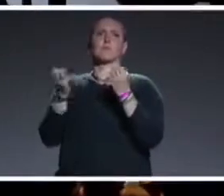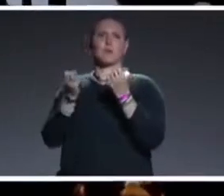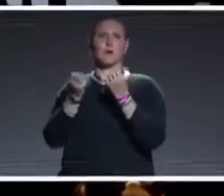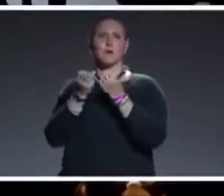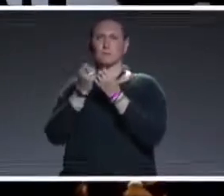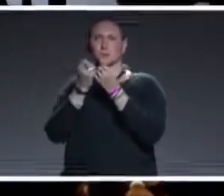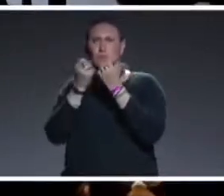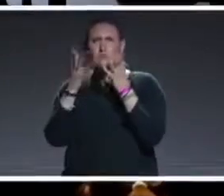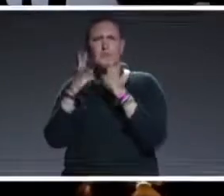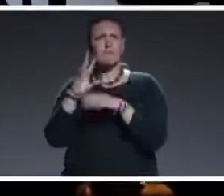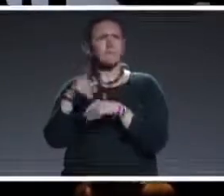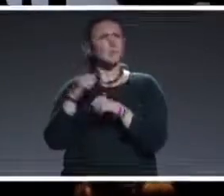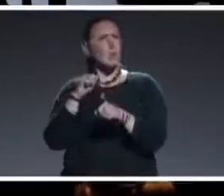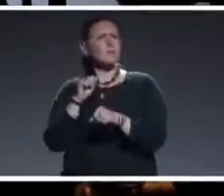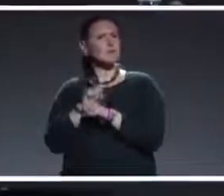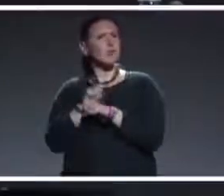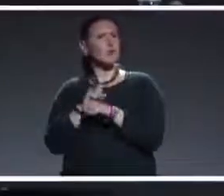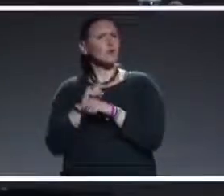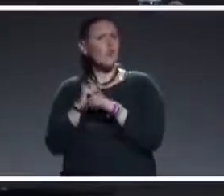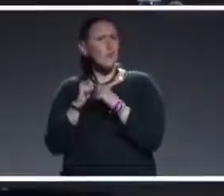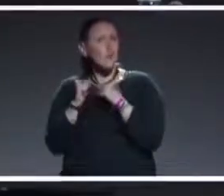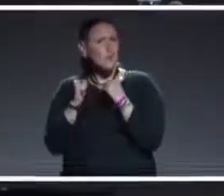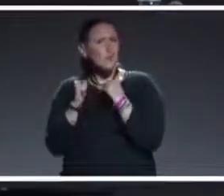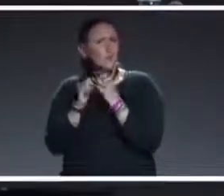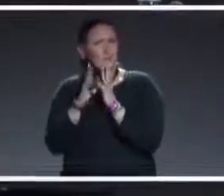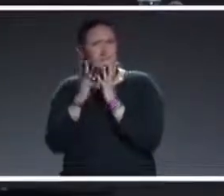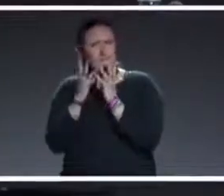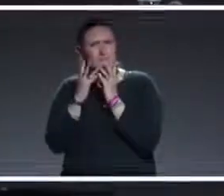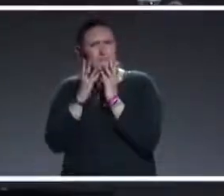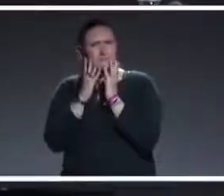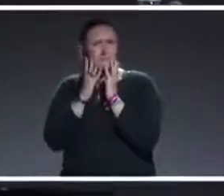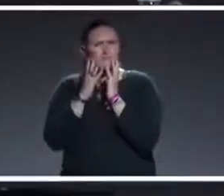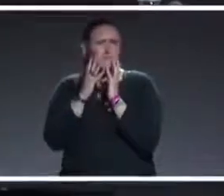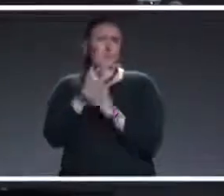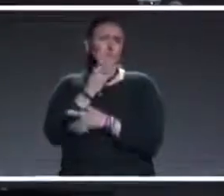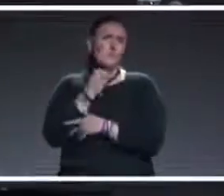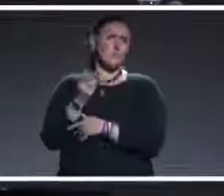gorgeous that is not, you could never